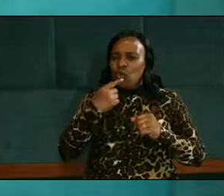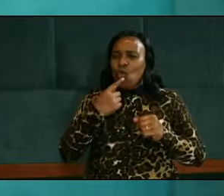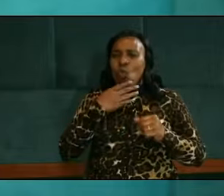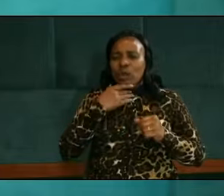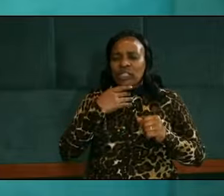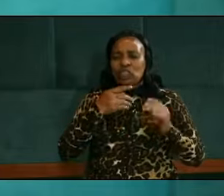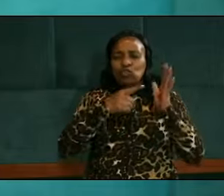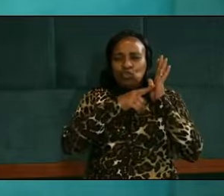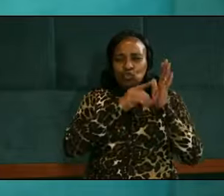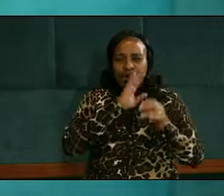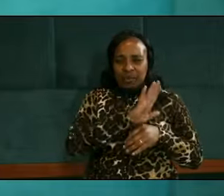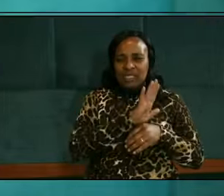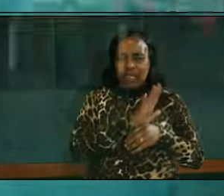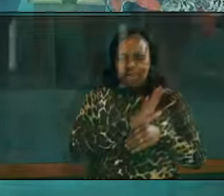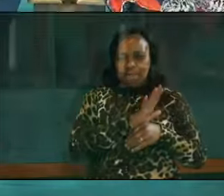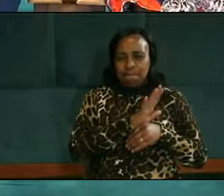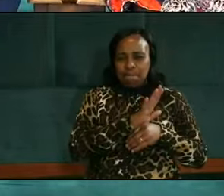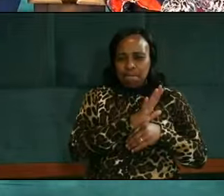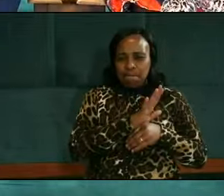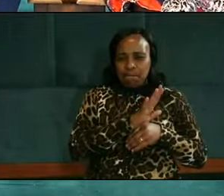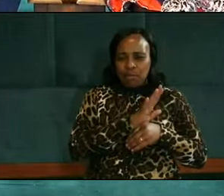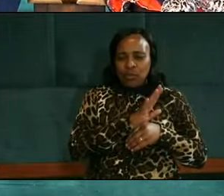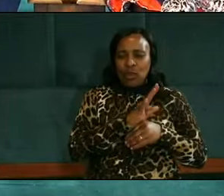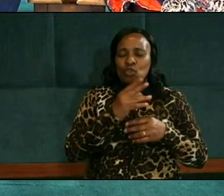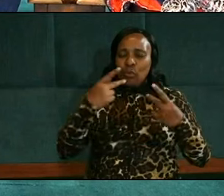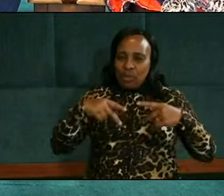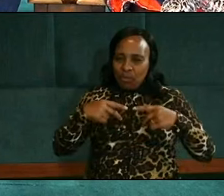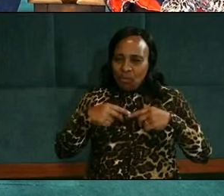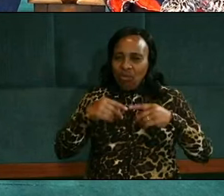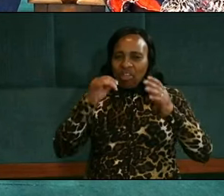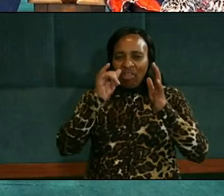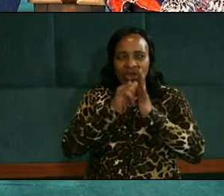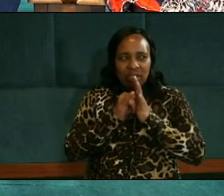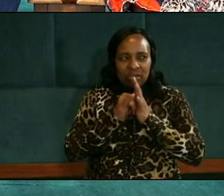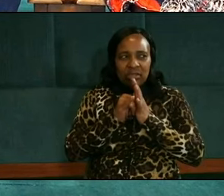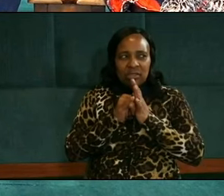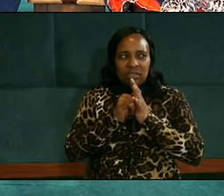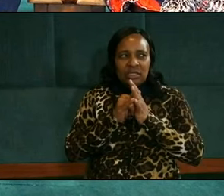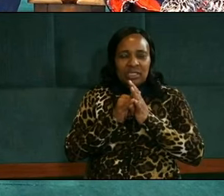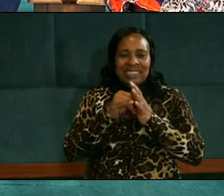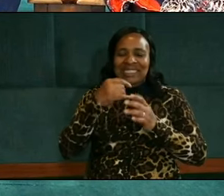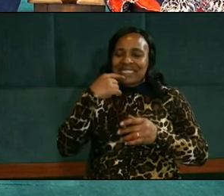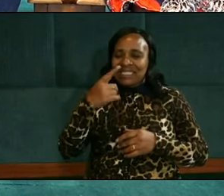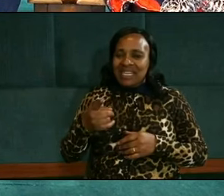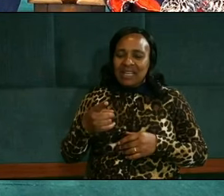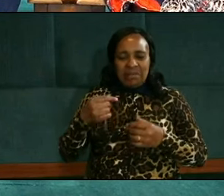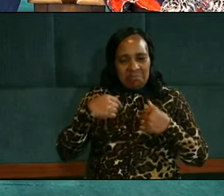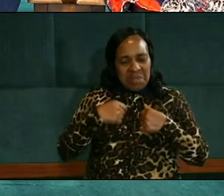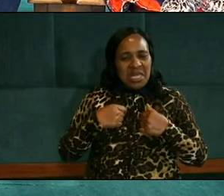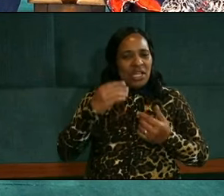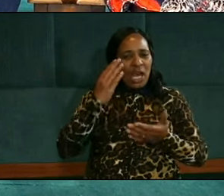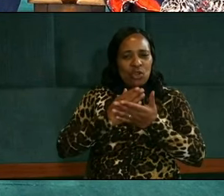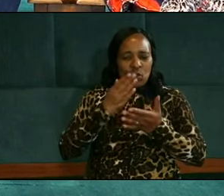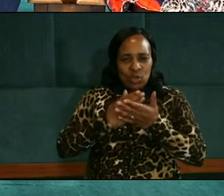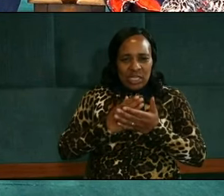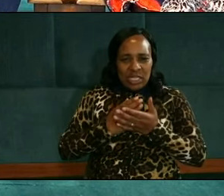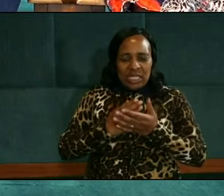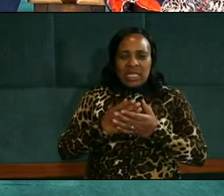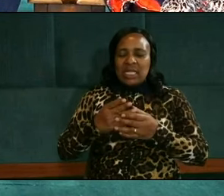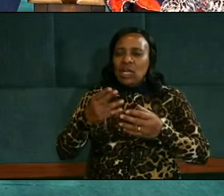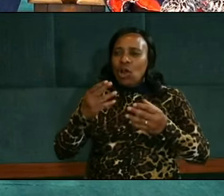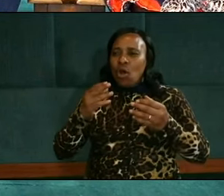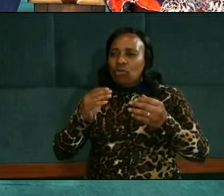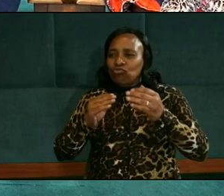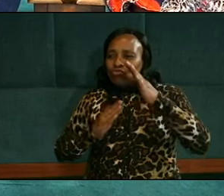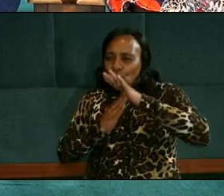himself, to show himself to people, he had to say, oh, I am the real OG. Whatever I